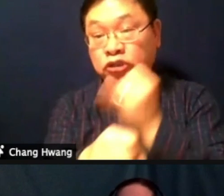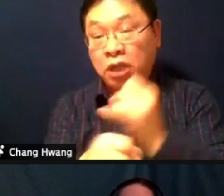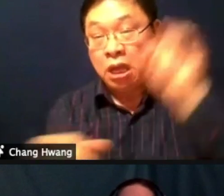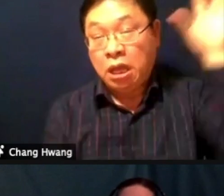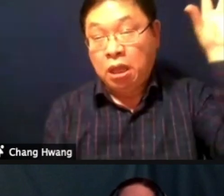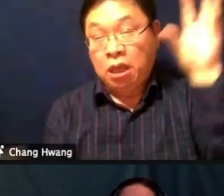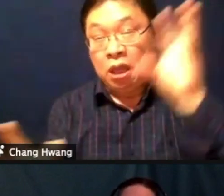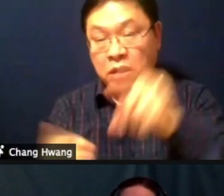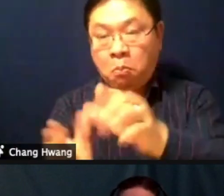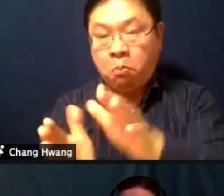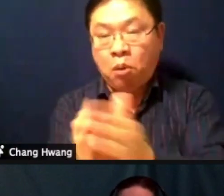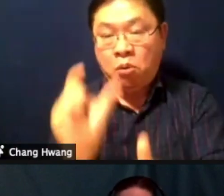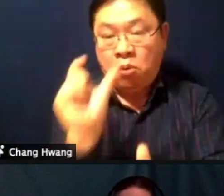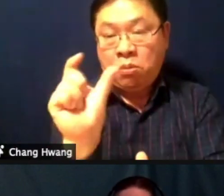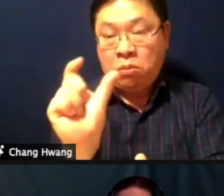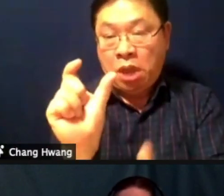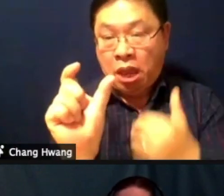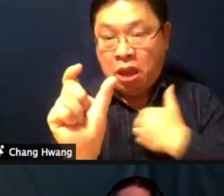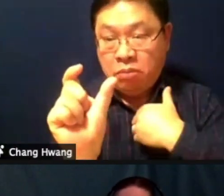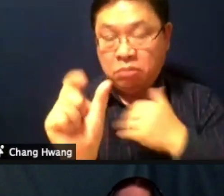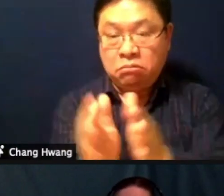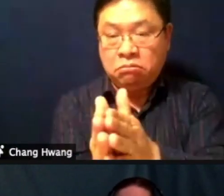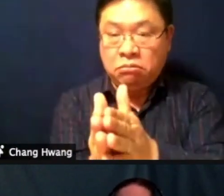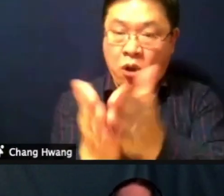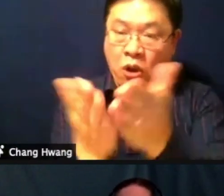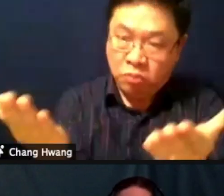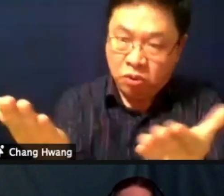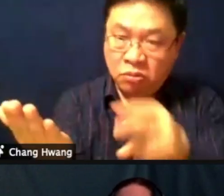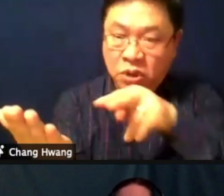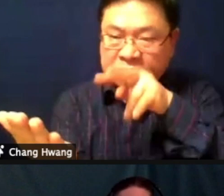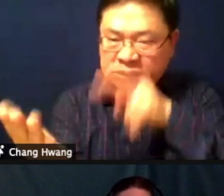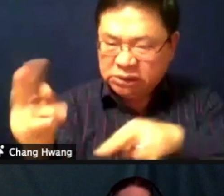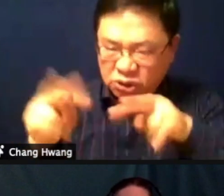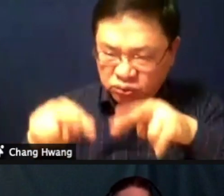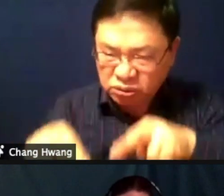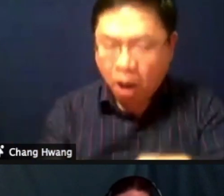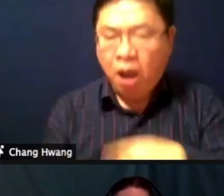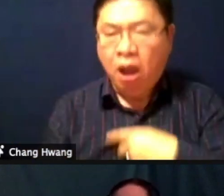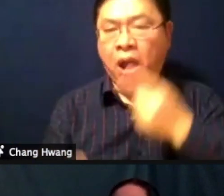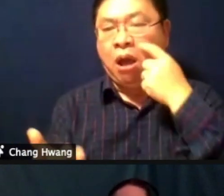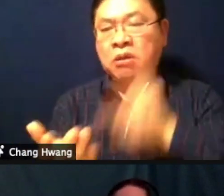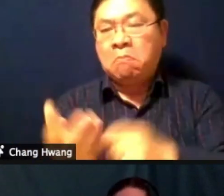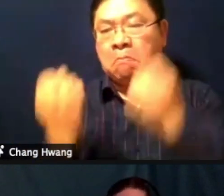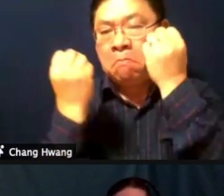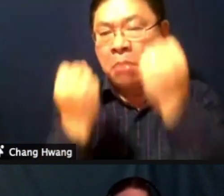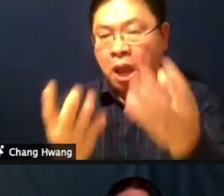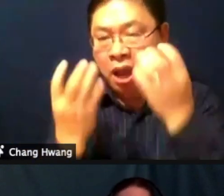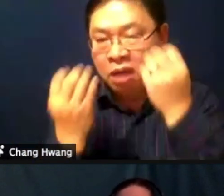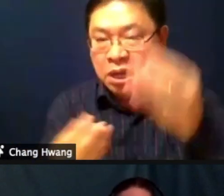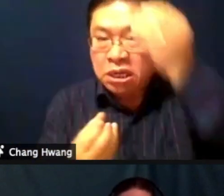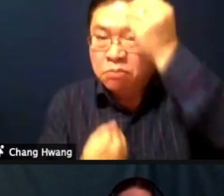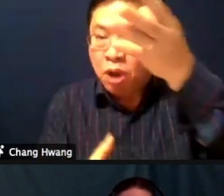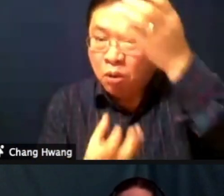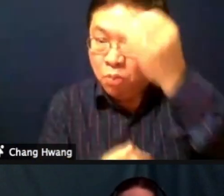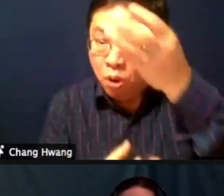2013. During that 100 years, there are a few publications that I have been